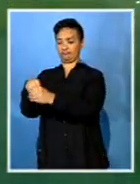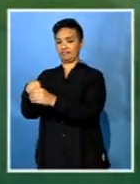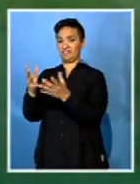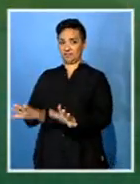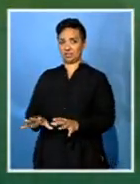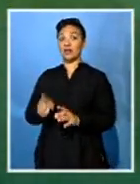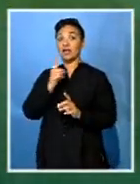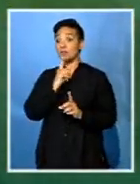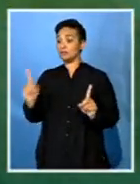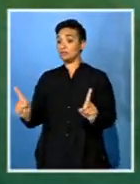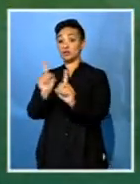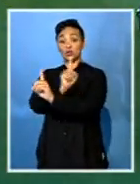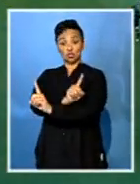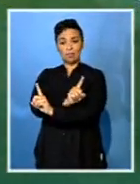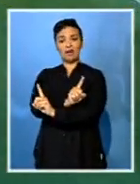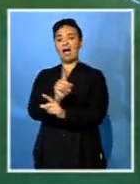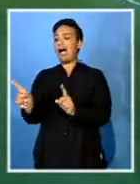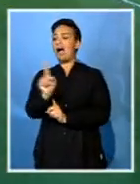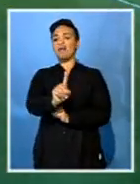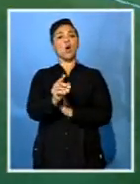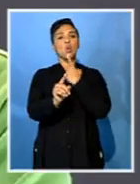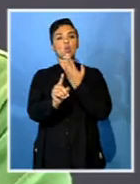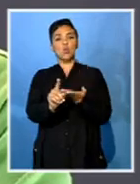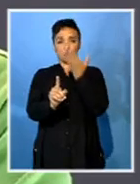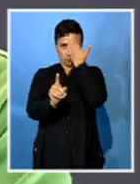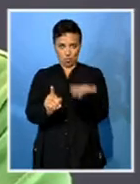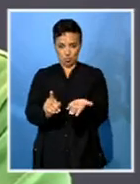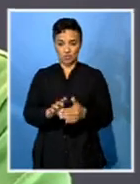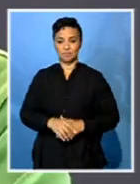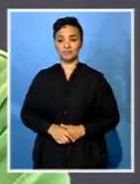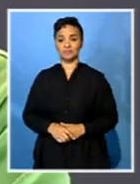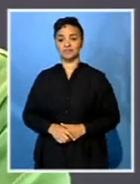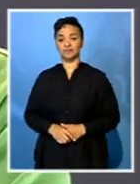left on a swap deal with a player yet to be disclosed. He has